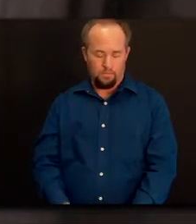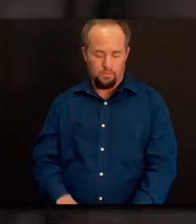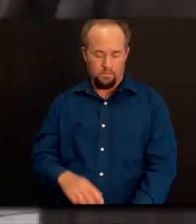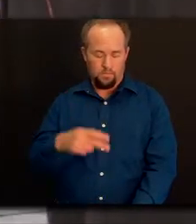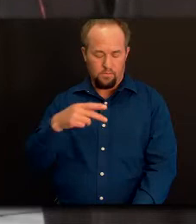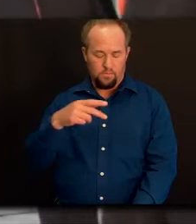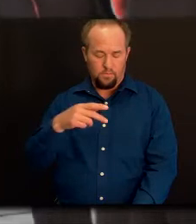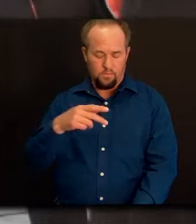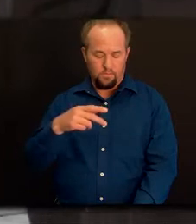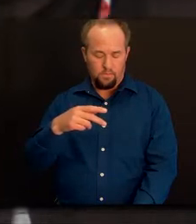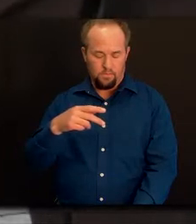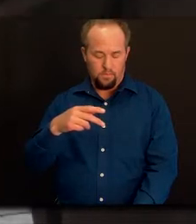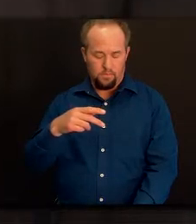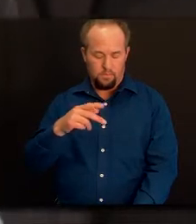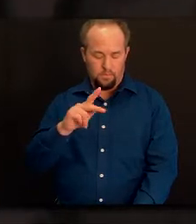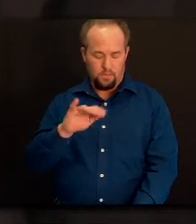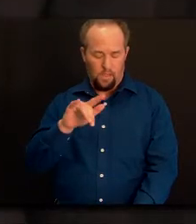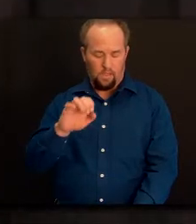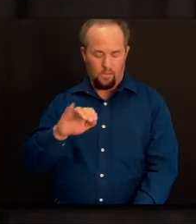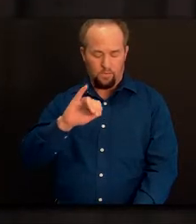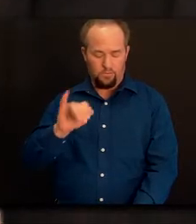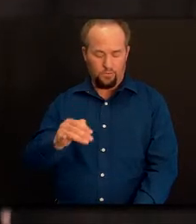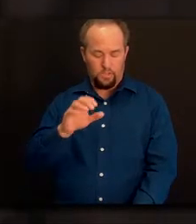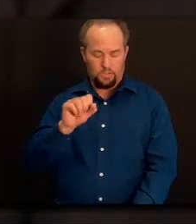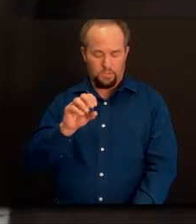Kyle J. Souders.